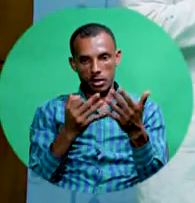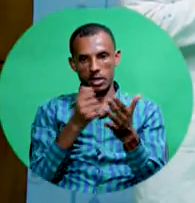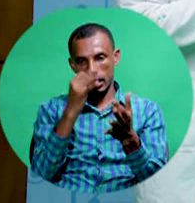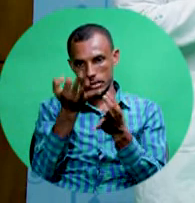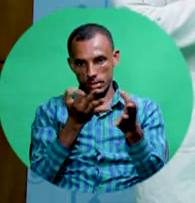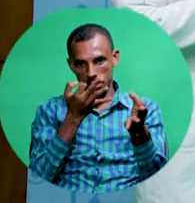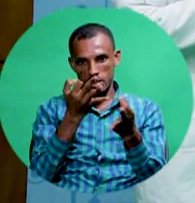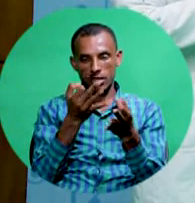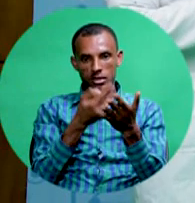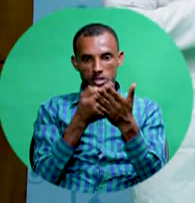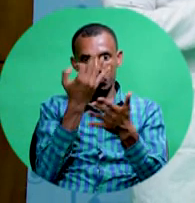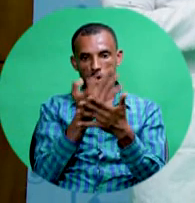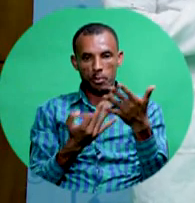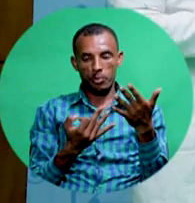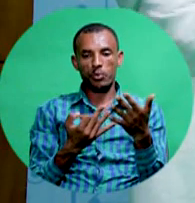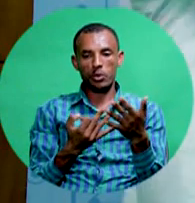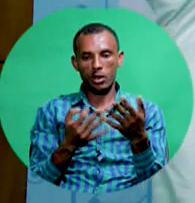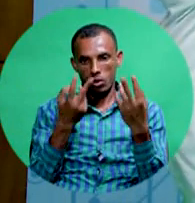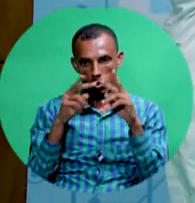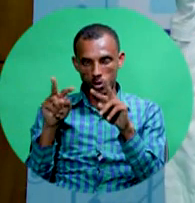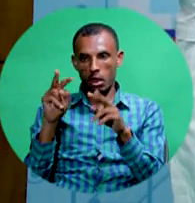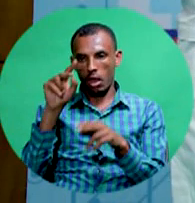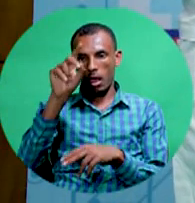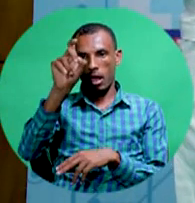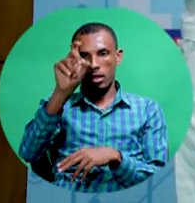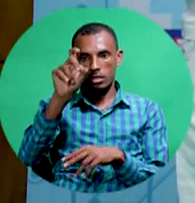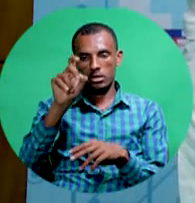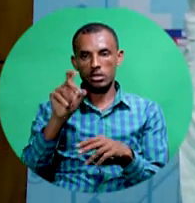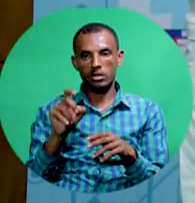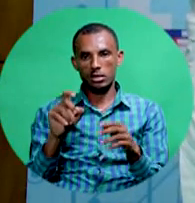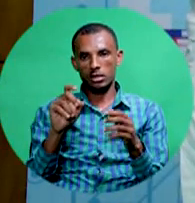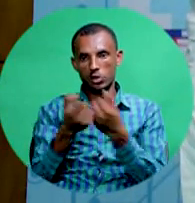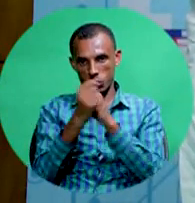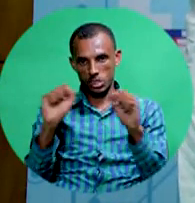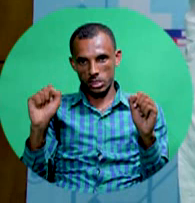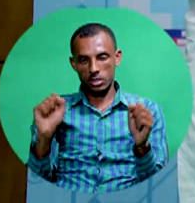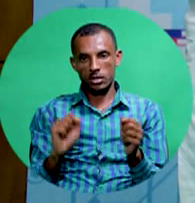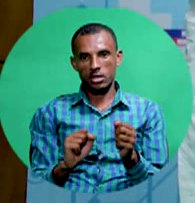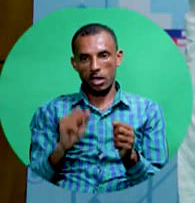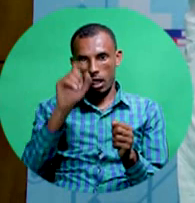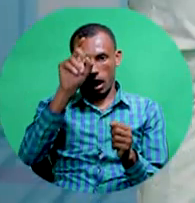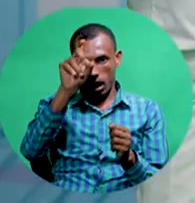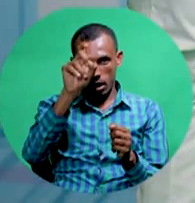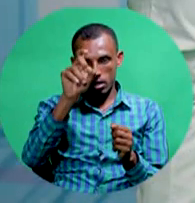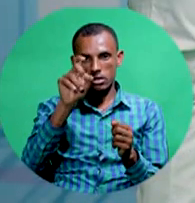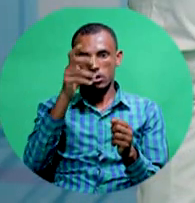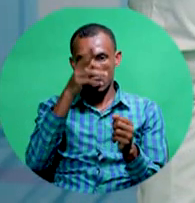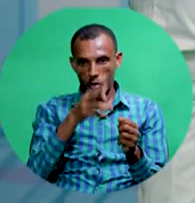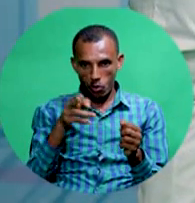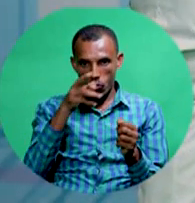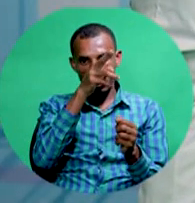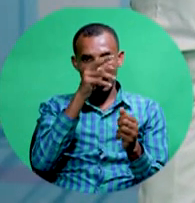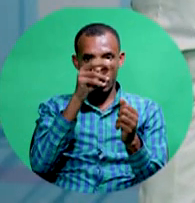expressing in that form will integrate it look x solution for this x root x